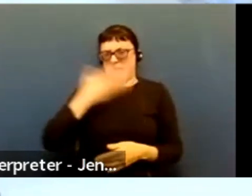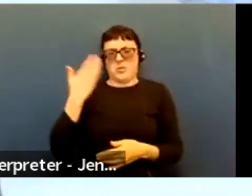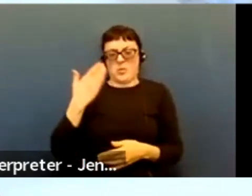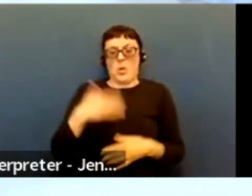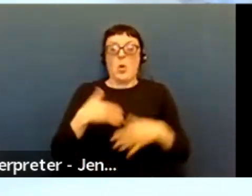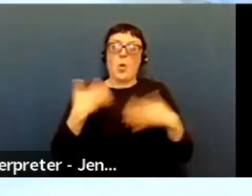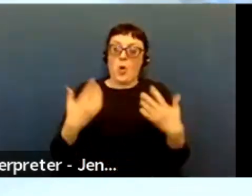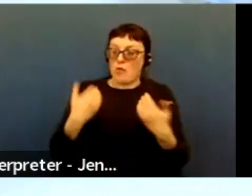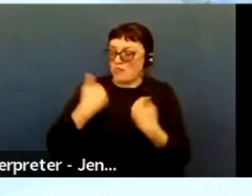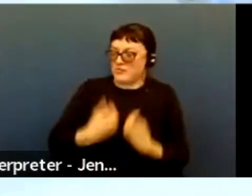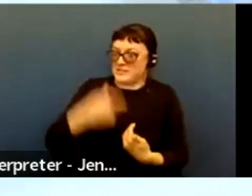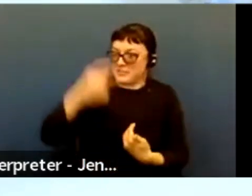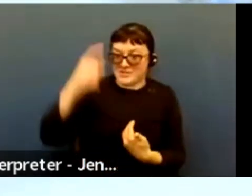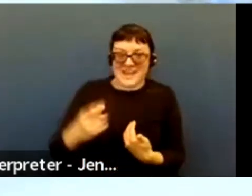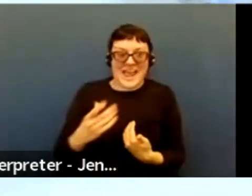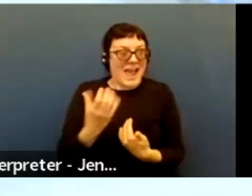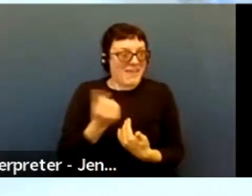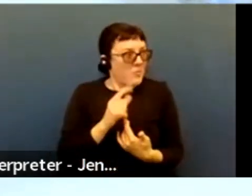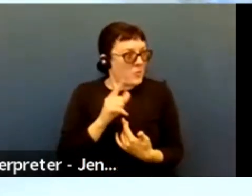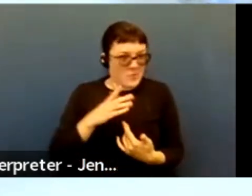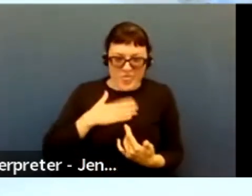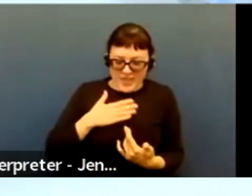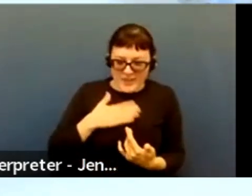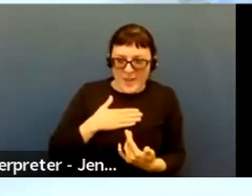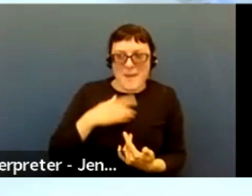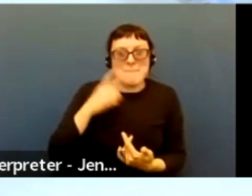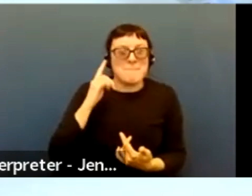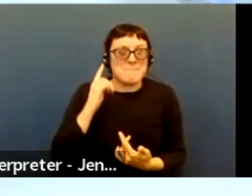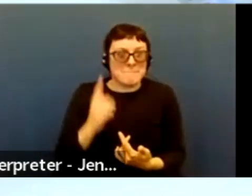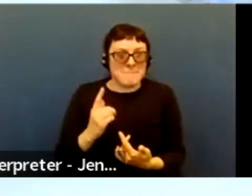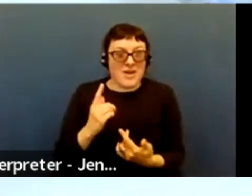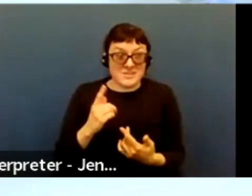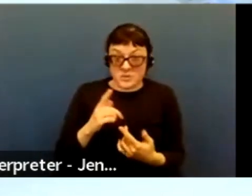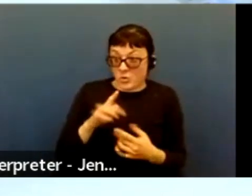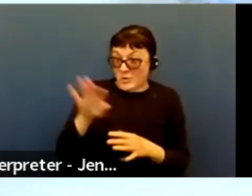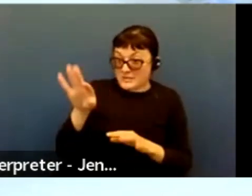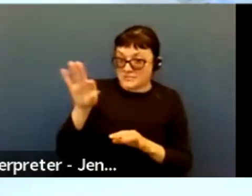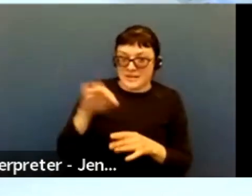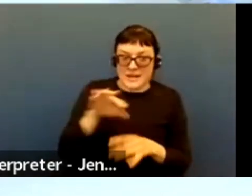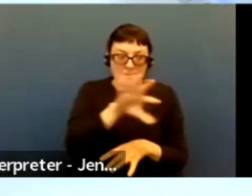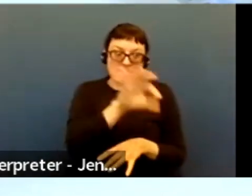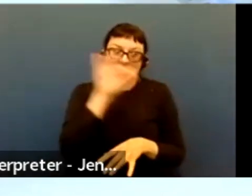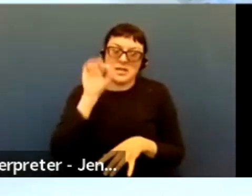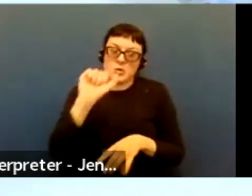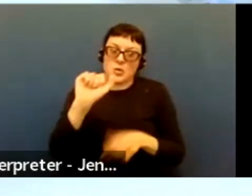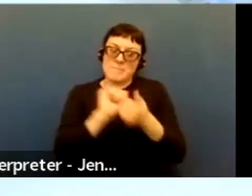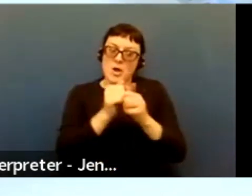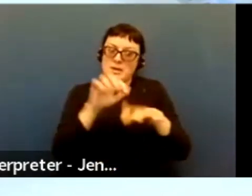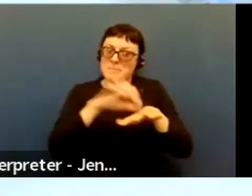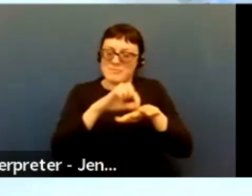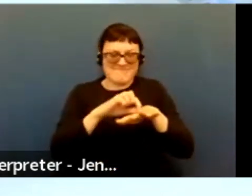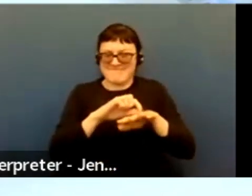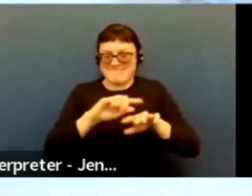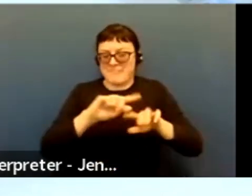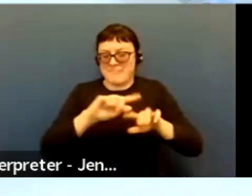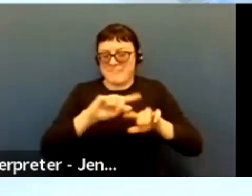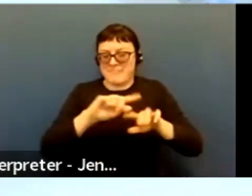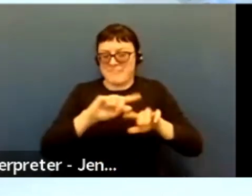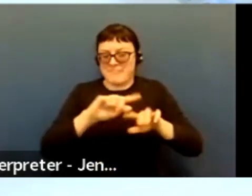And being rich means you can have what you want, but you're less likely to be able to choose who you want to marry.